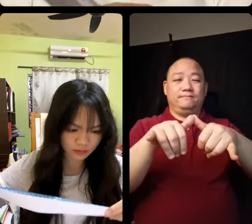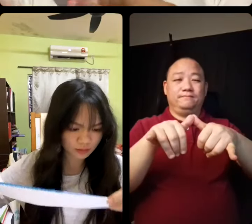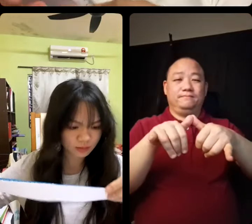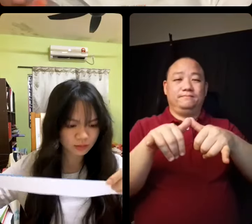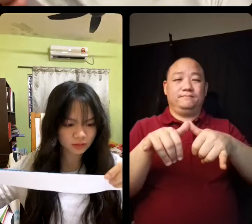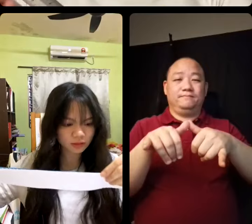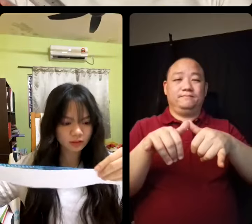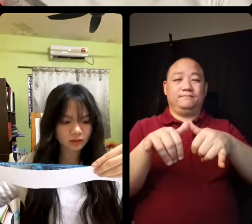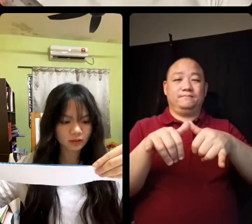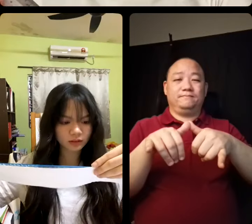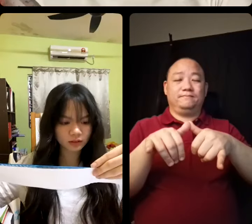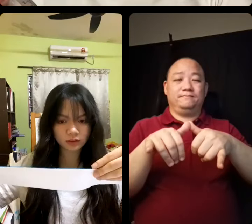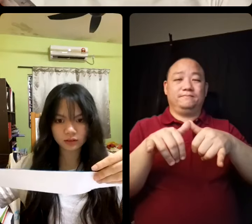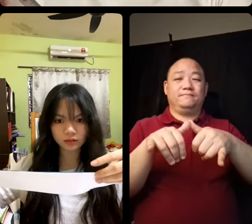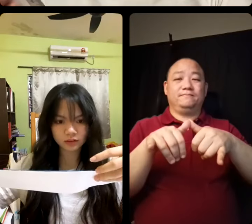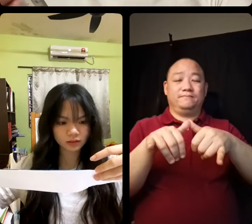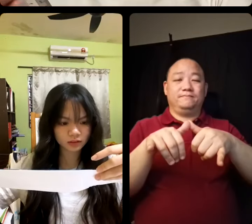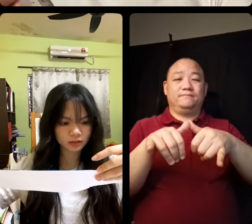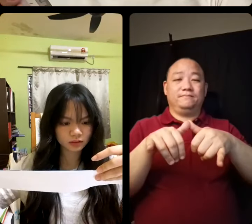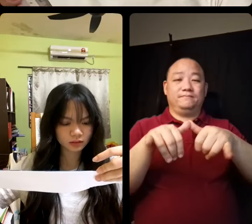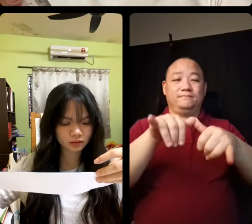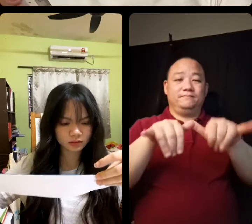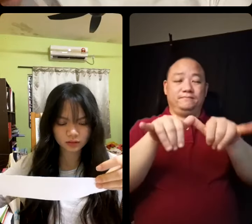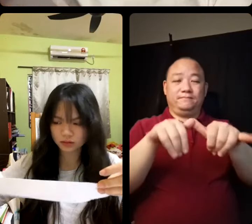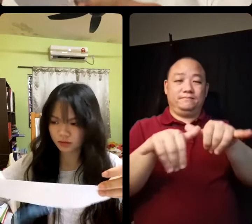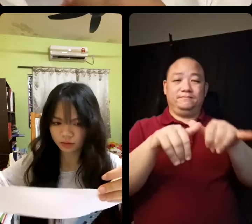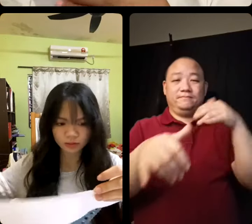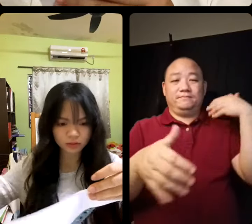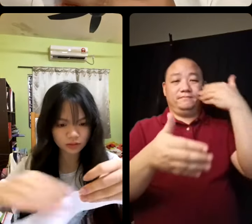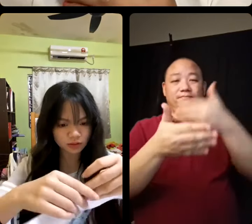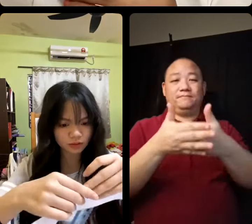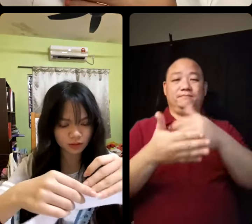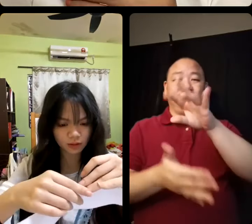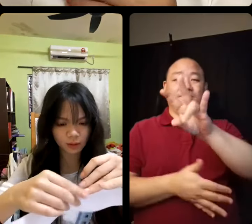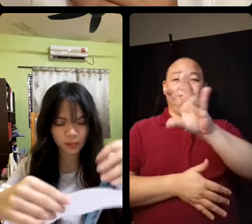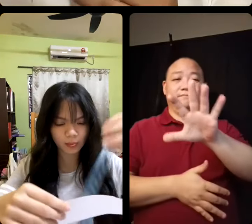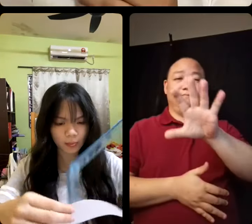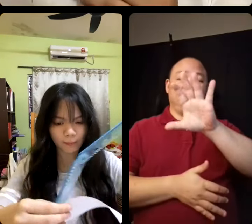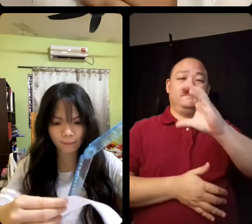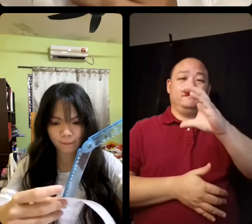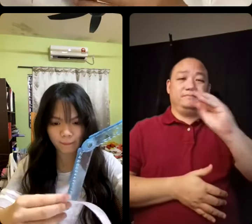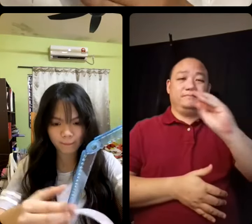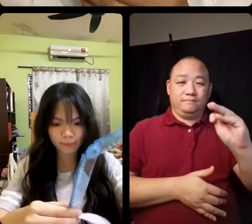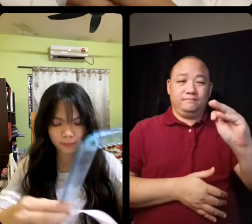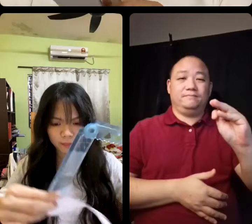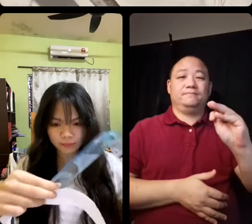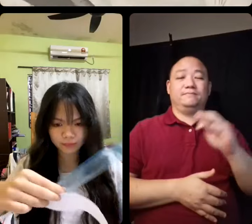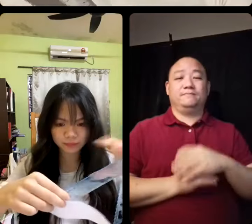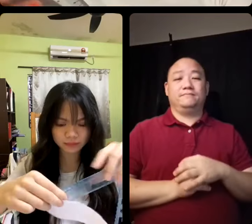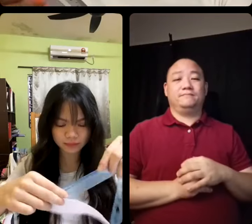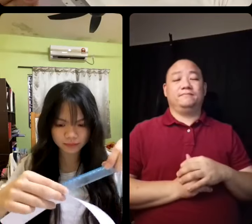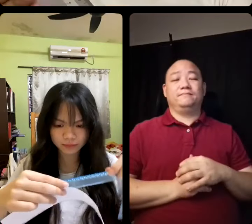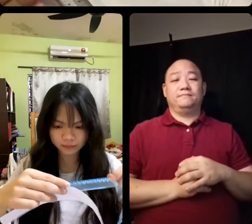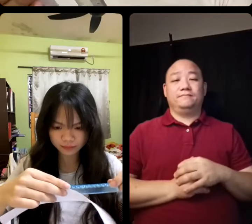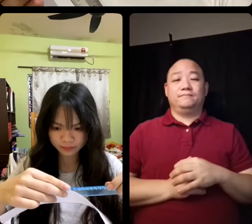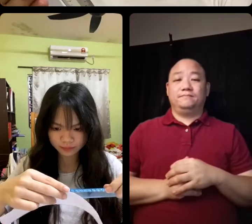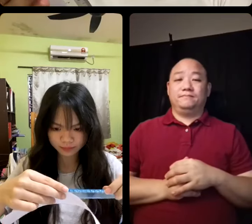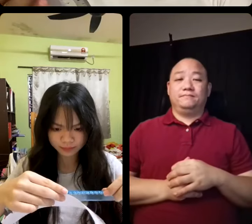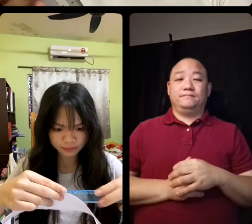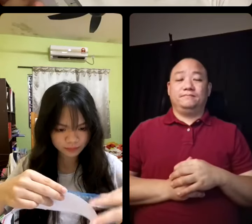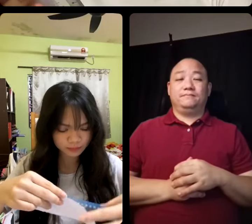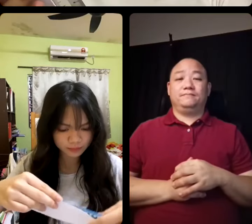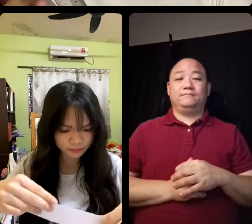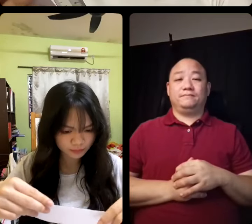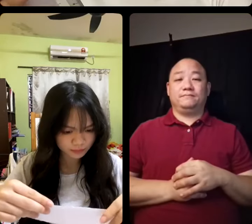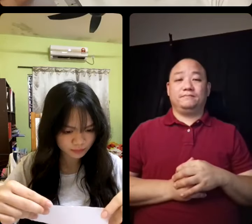it so that you can count it later, right? It's easier for you as well. Okay? 7, okay, I have